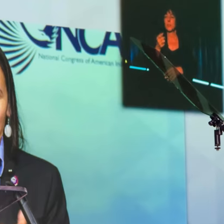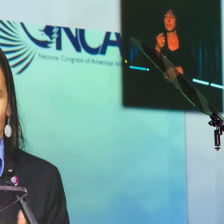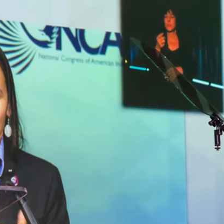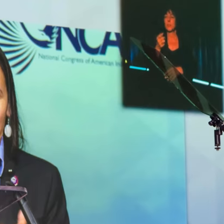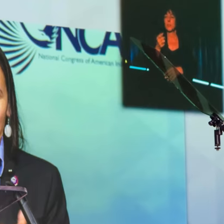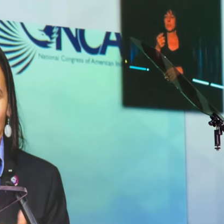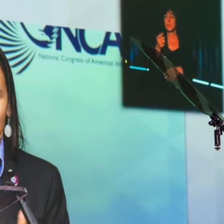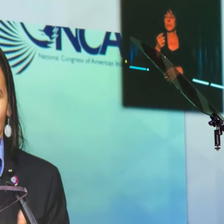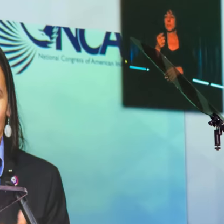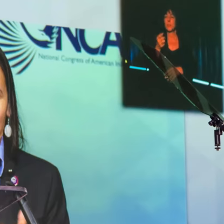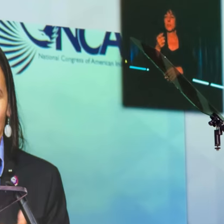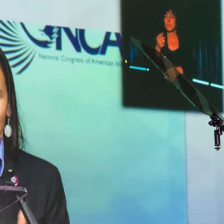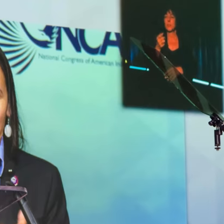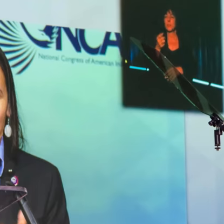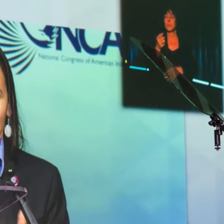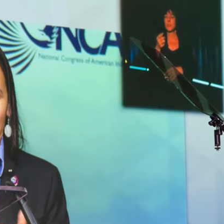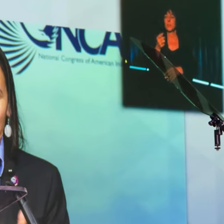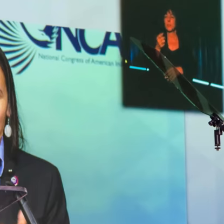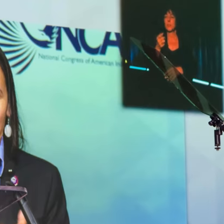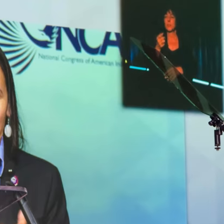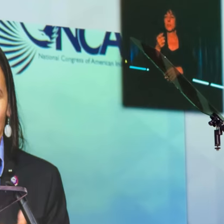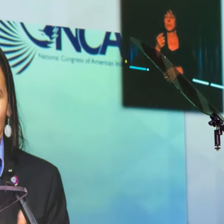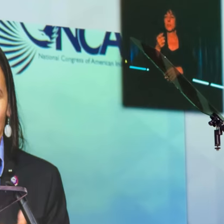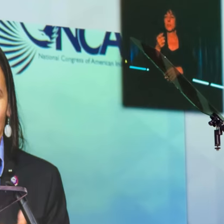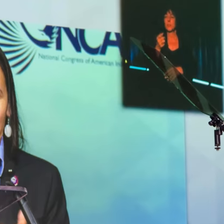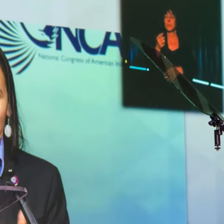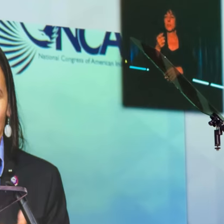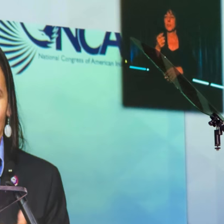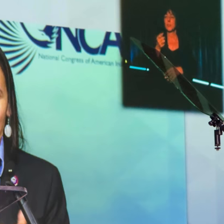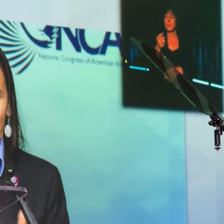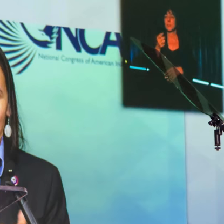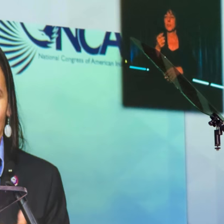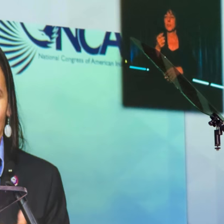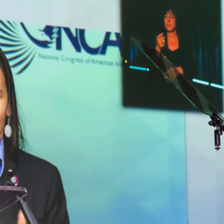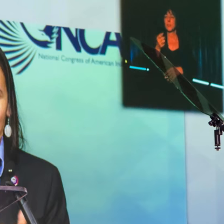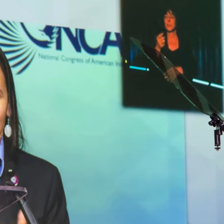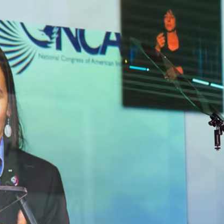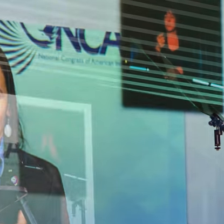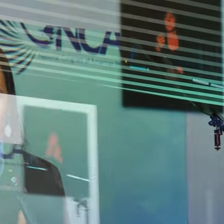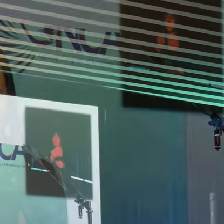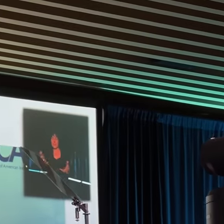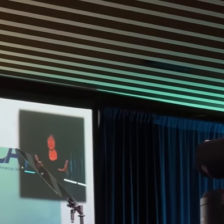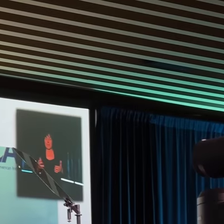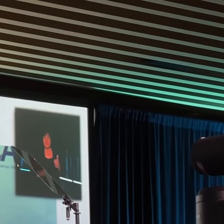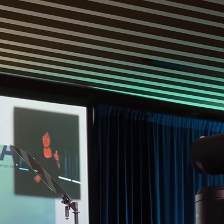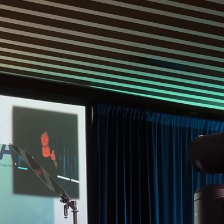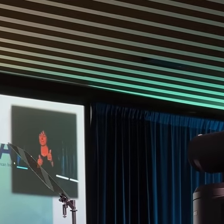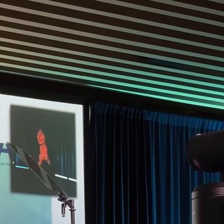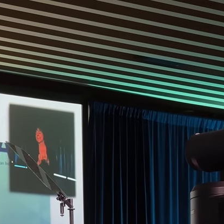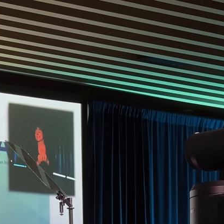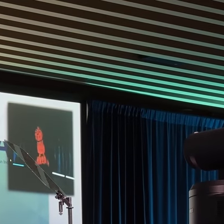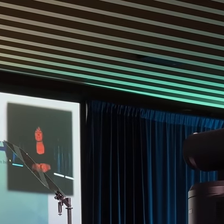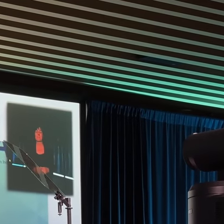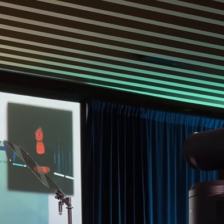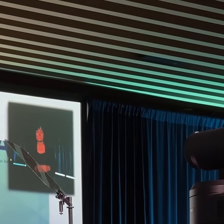trying to stay healthy because it's interesting times we're living in. So I do want to share a few updates.